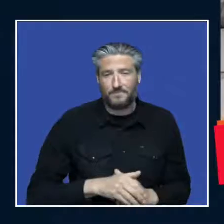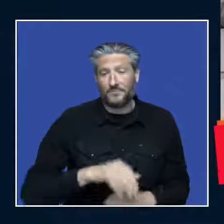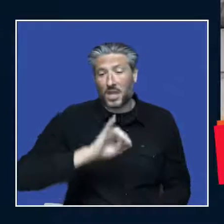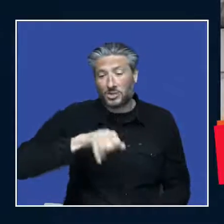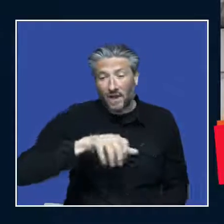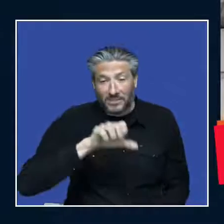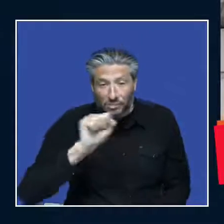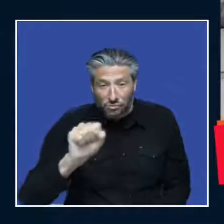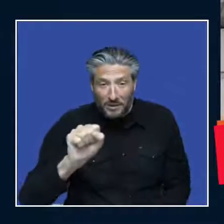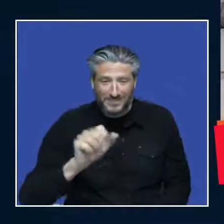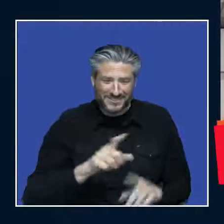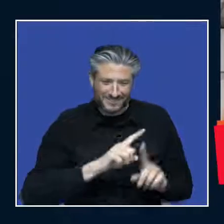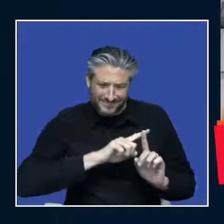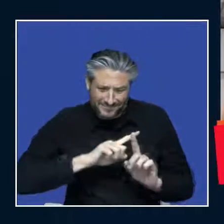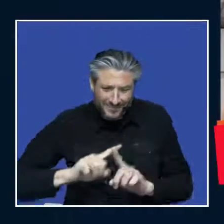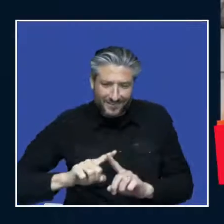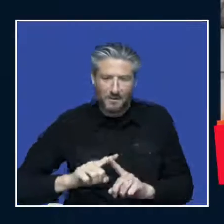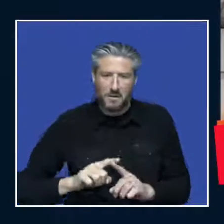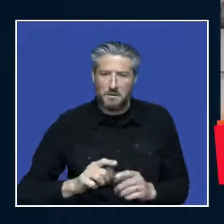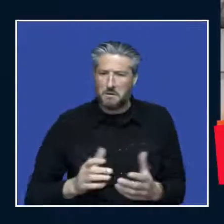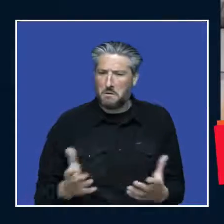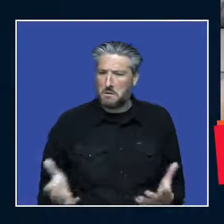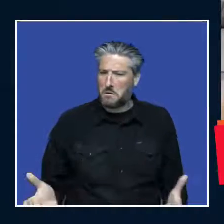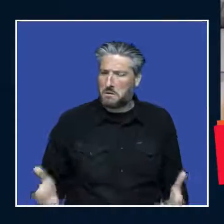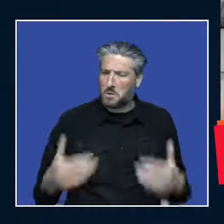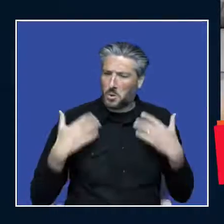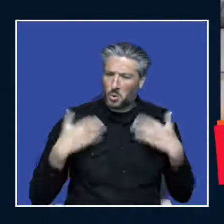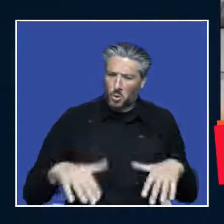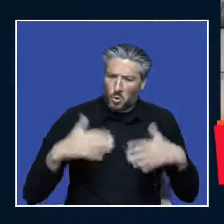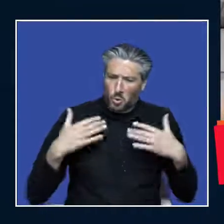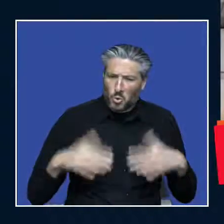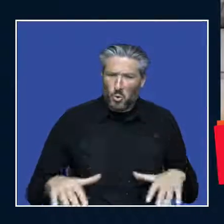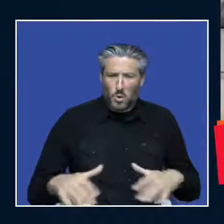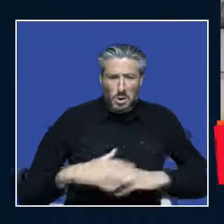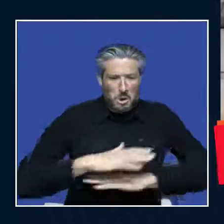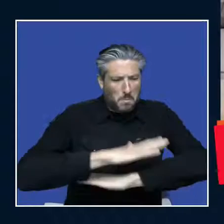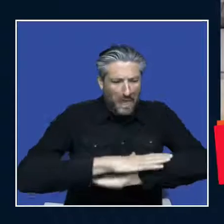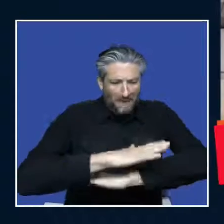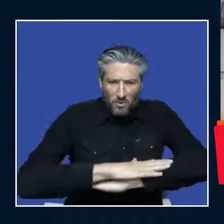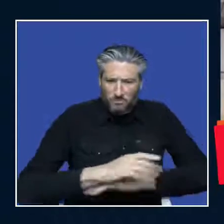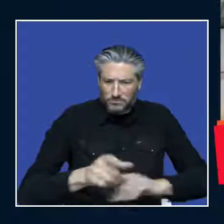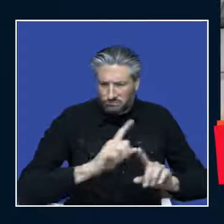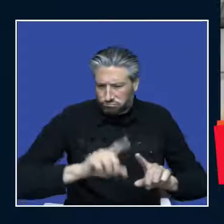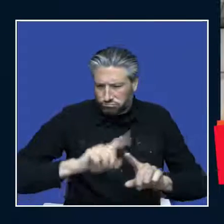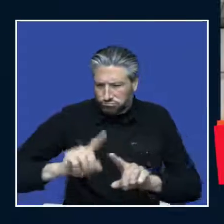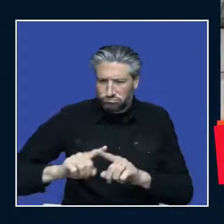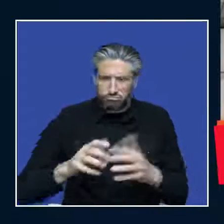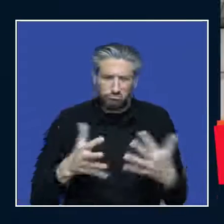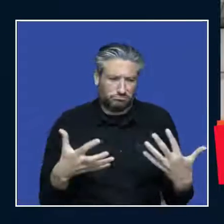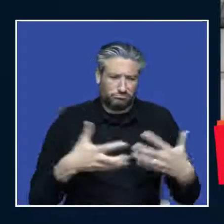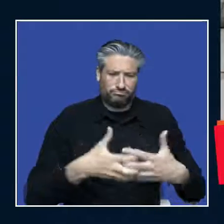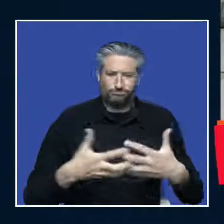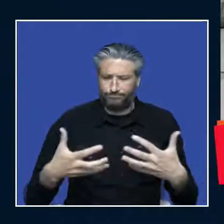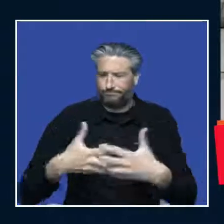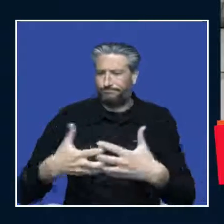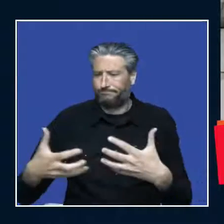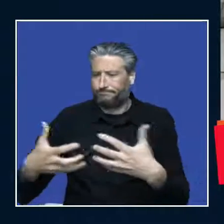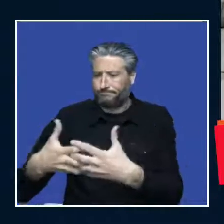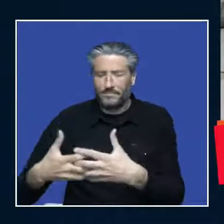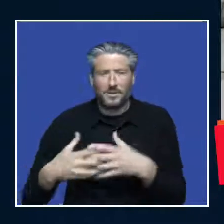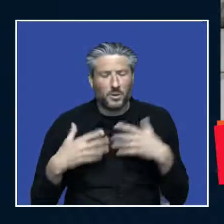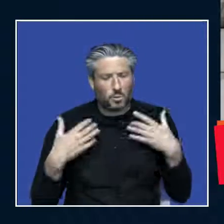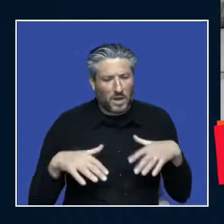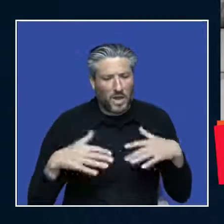It was, it really is truly agnostic, right? Any technology? Mm-hmm. Yeah. So the idea